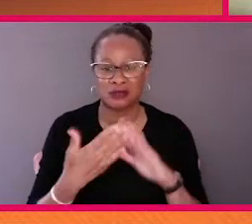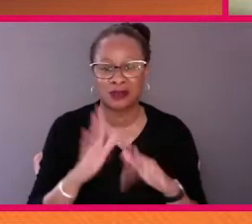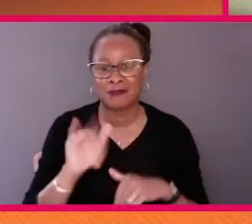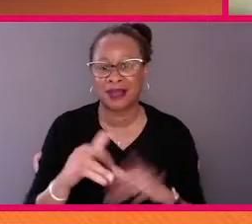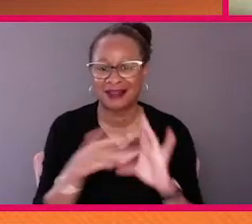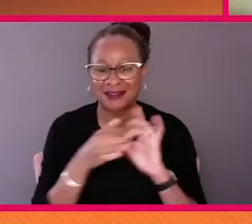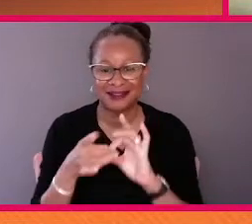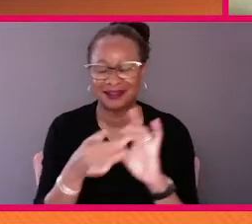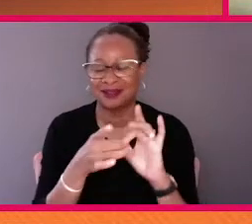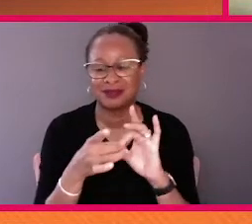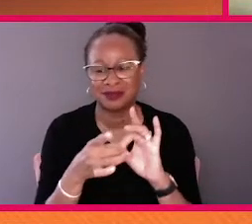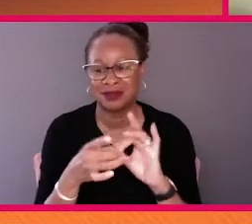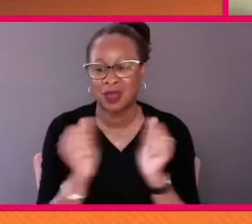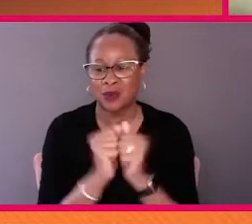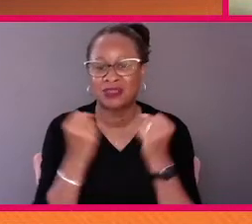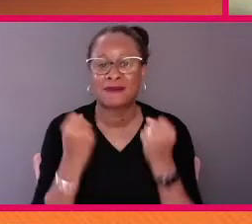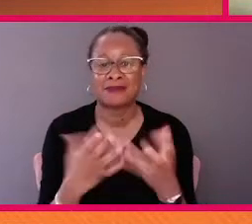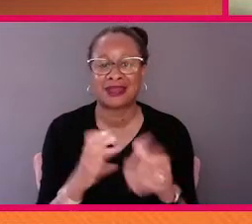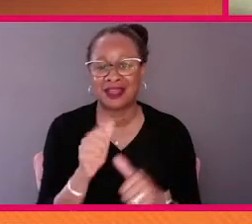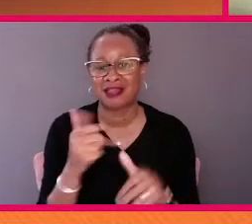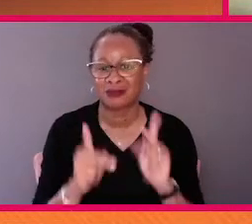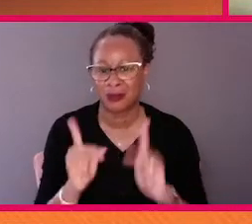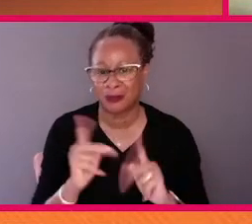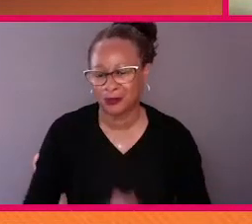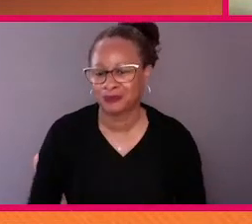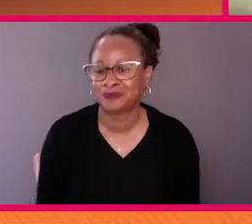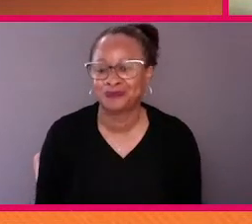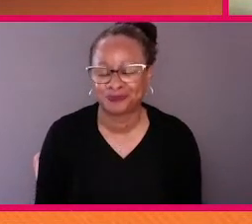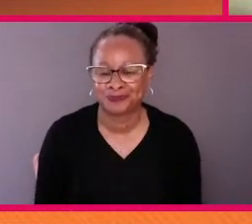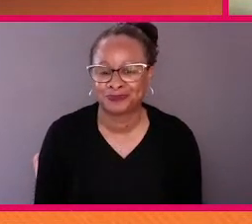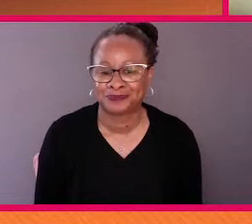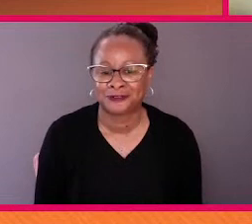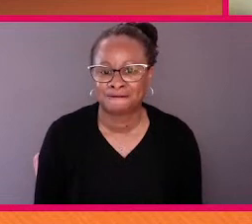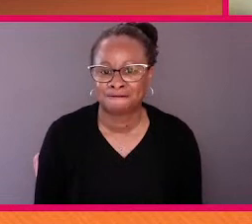with many other people.